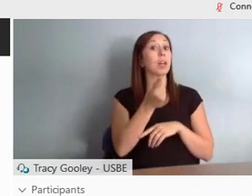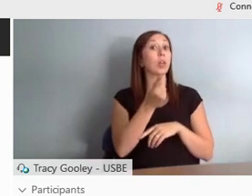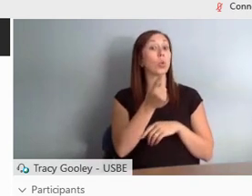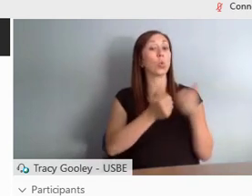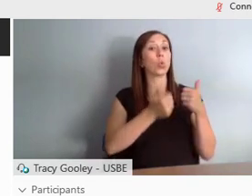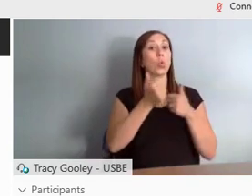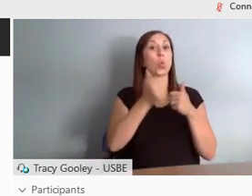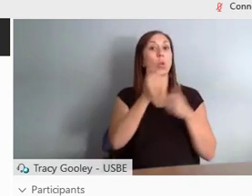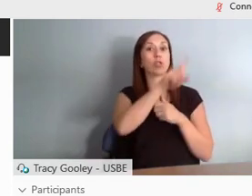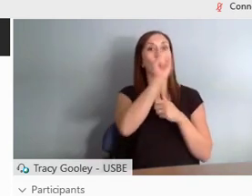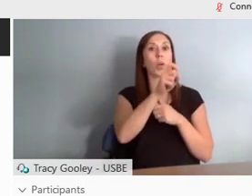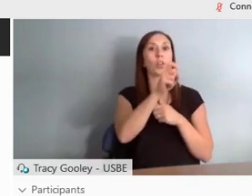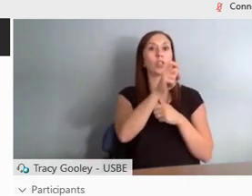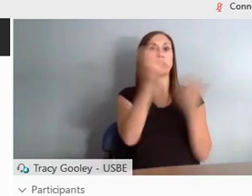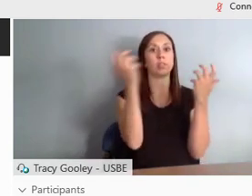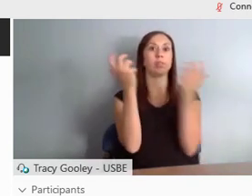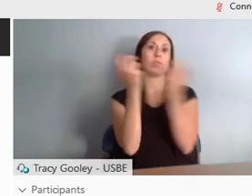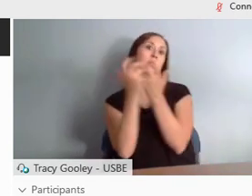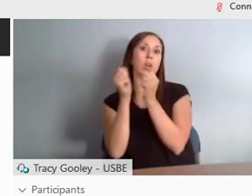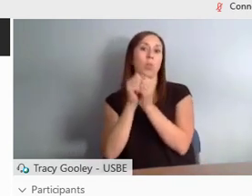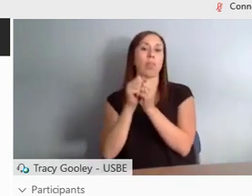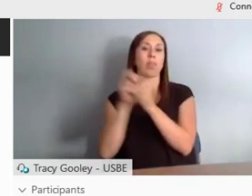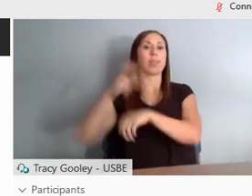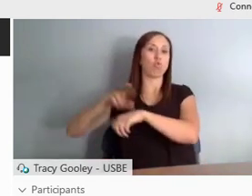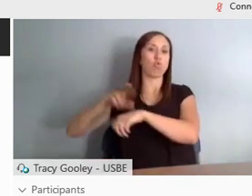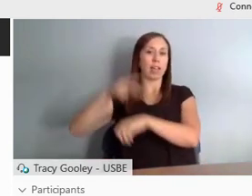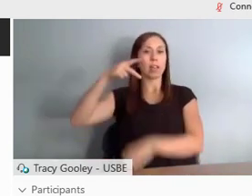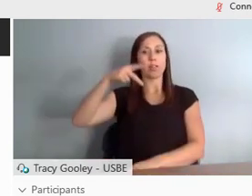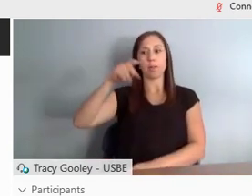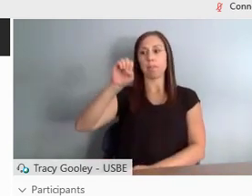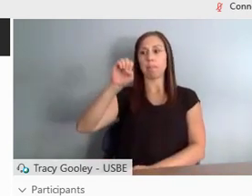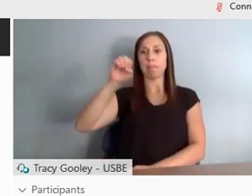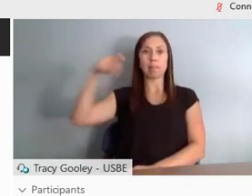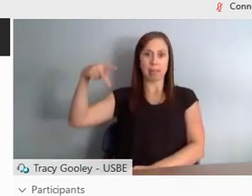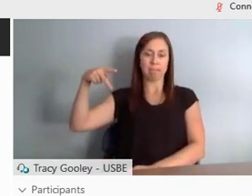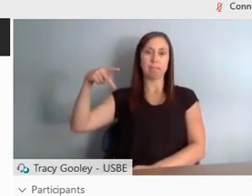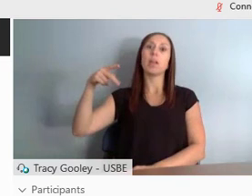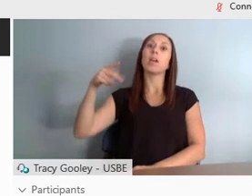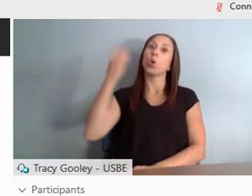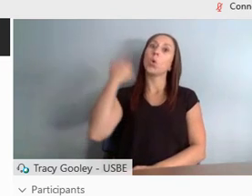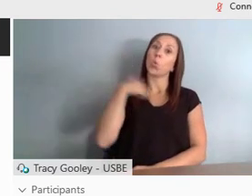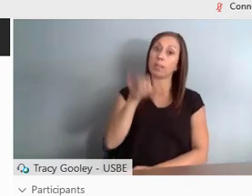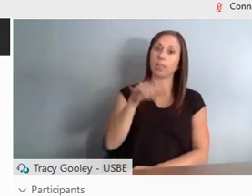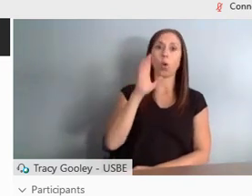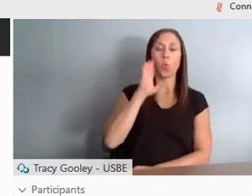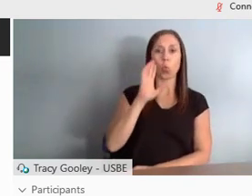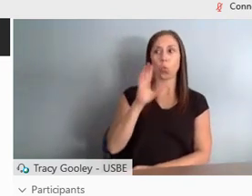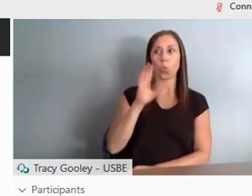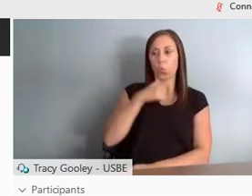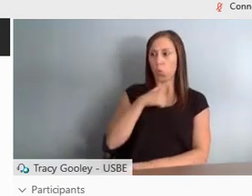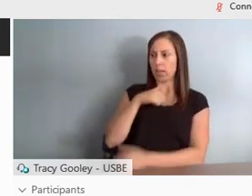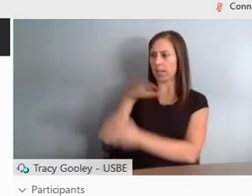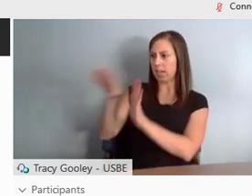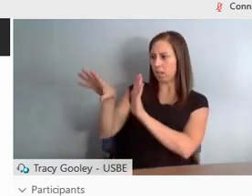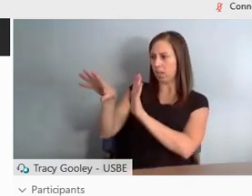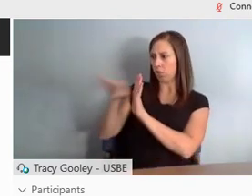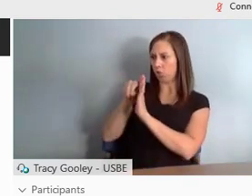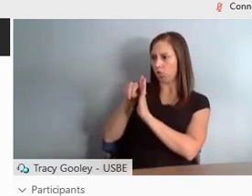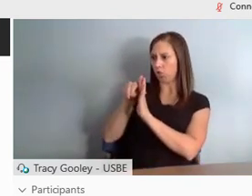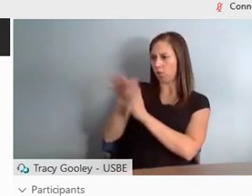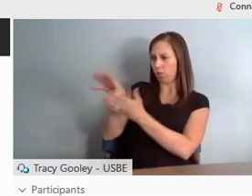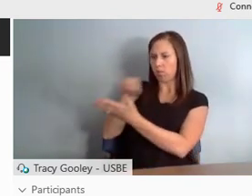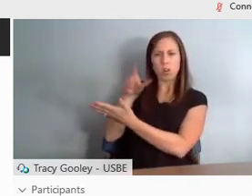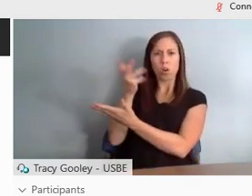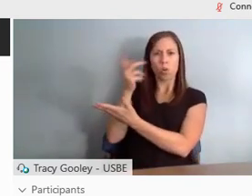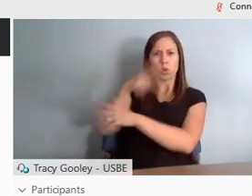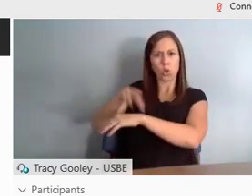this aligns with in the regular PEEP, because that's what we did when we looked at this assessment, knowing that we didn't have different standards.